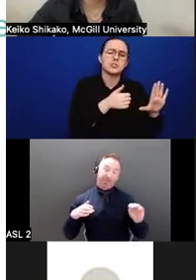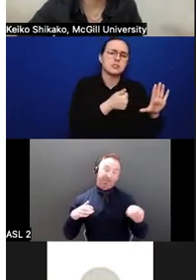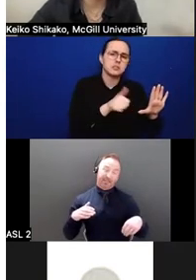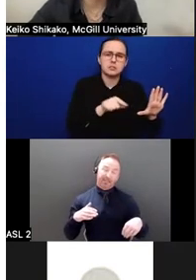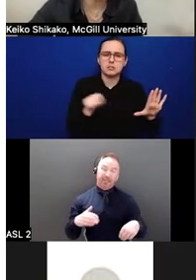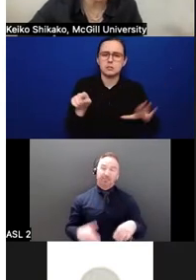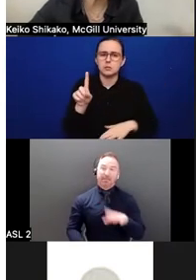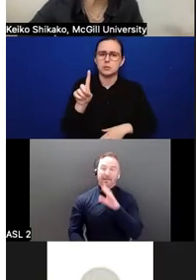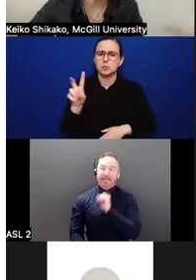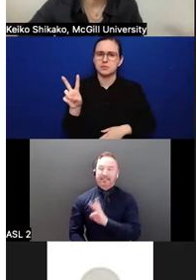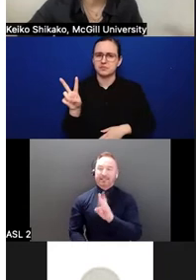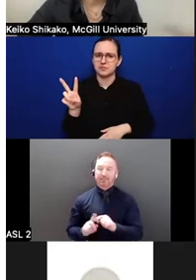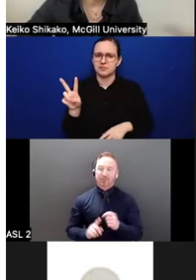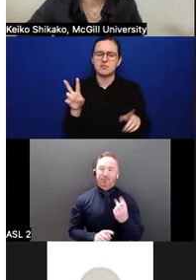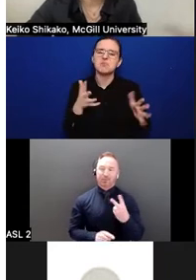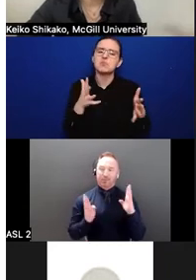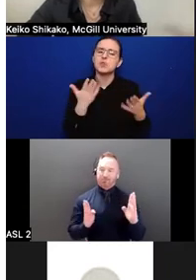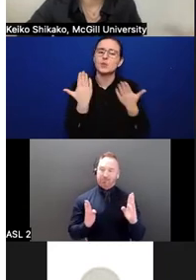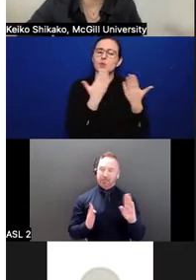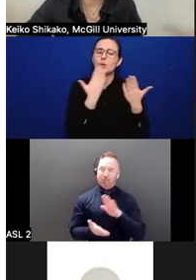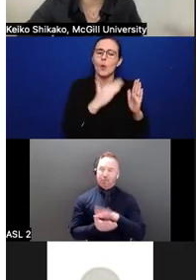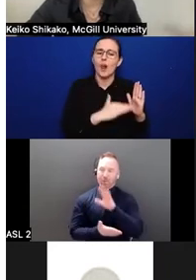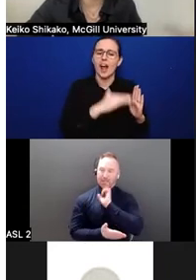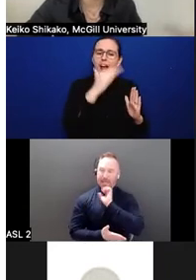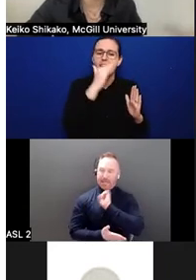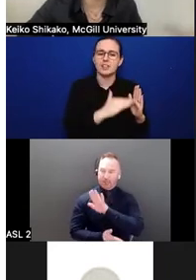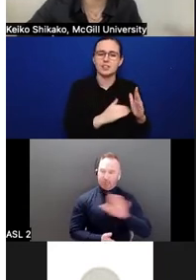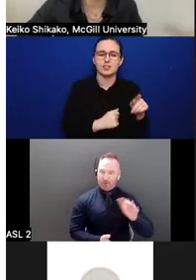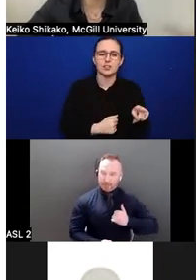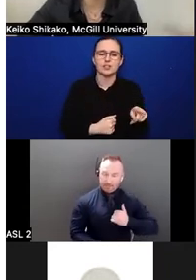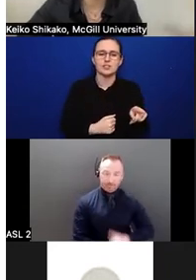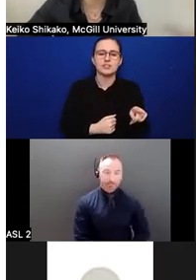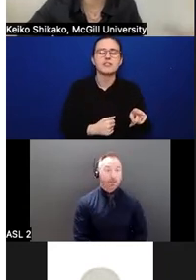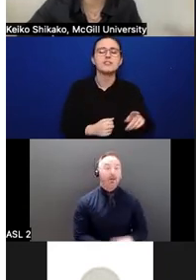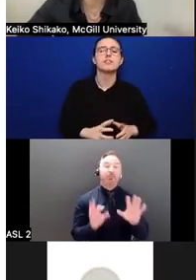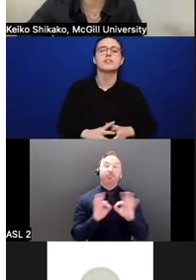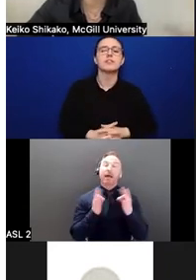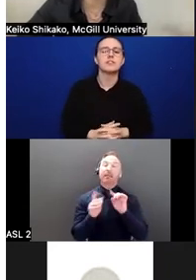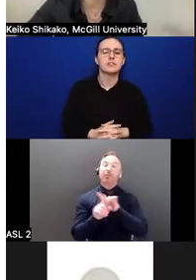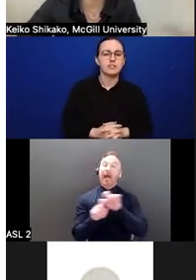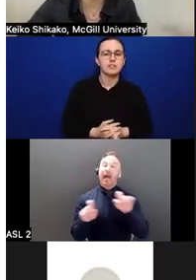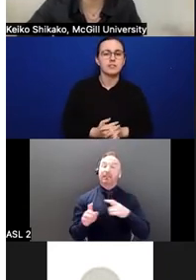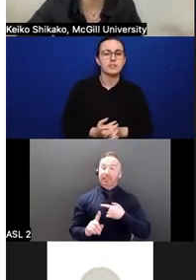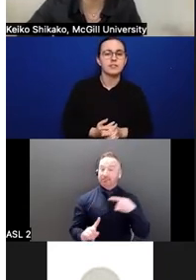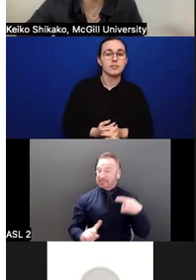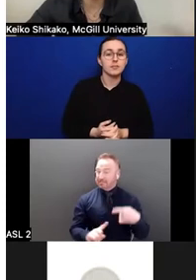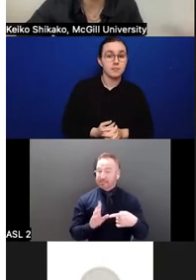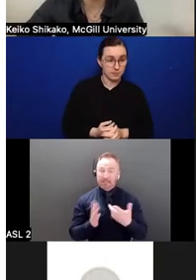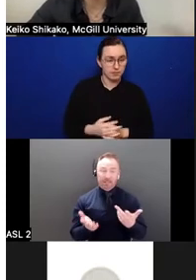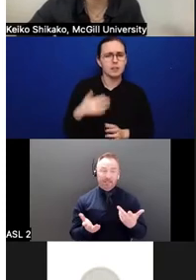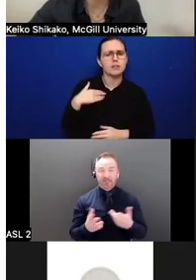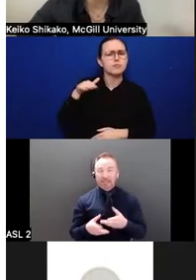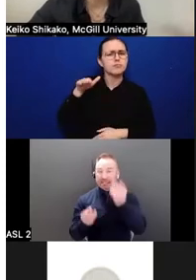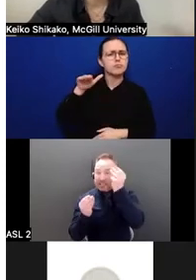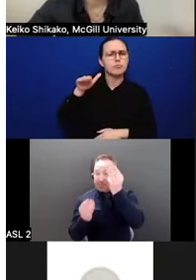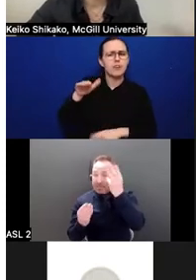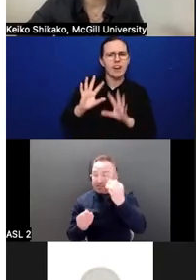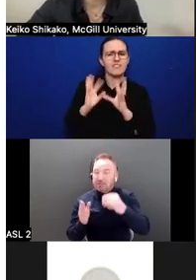in Canada. We asked the families about specific points, for example, in terms of information during the